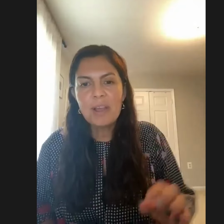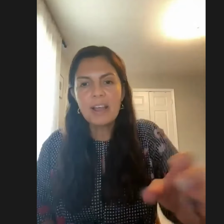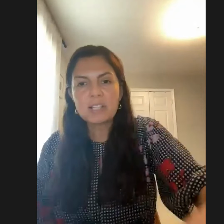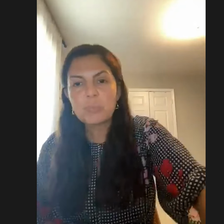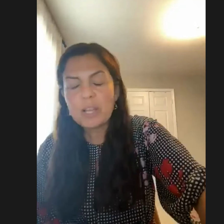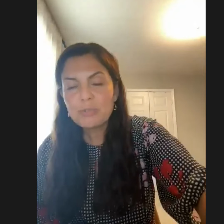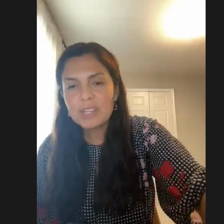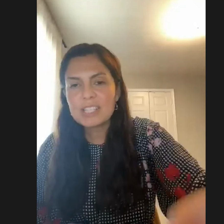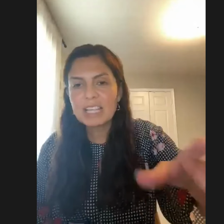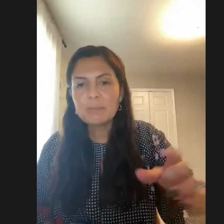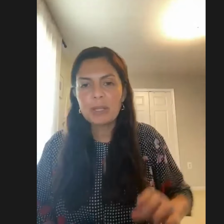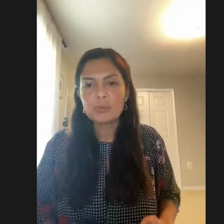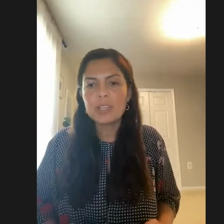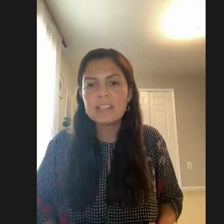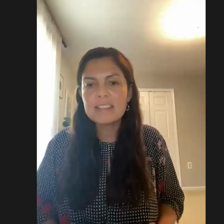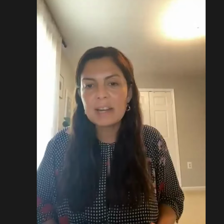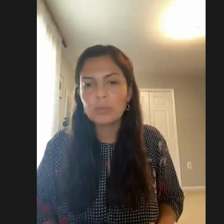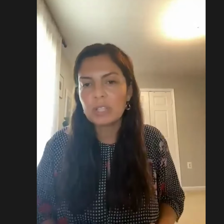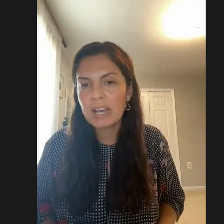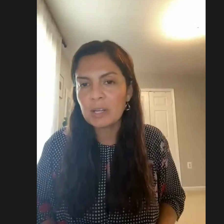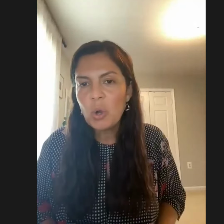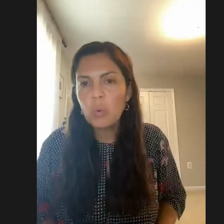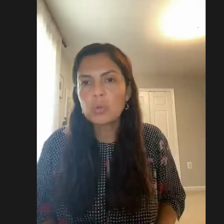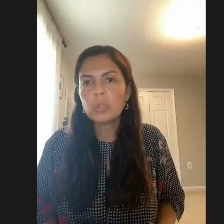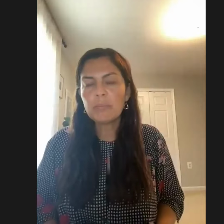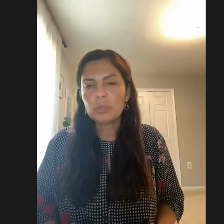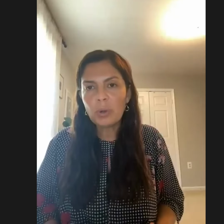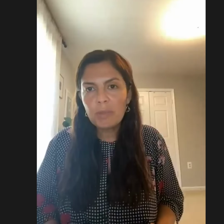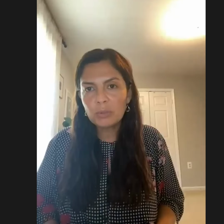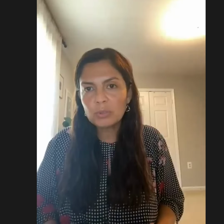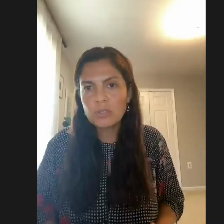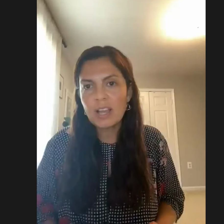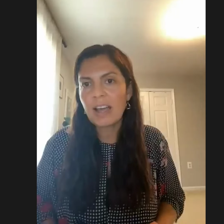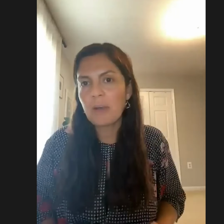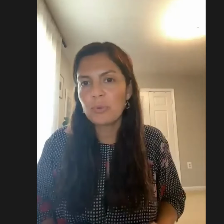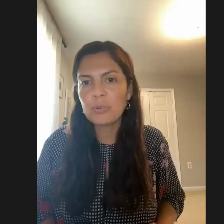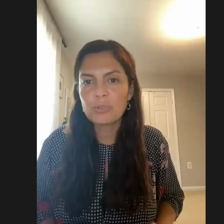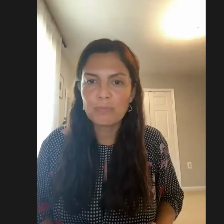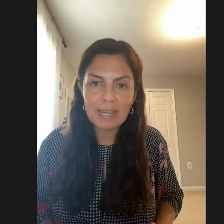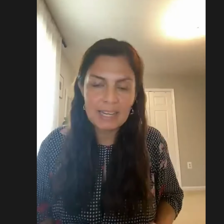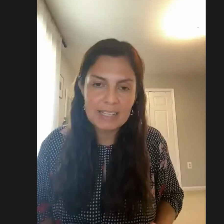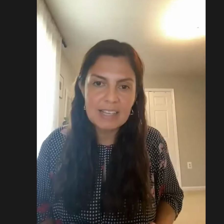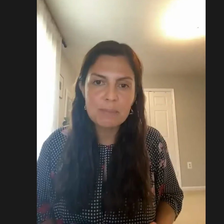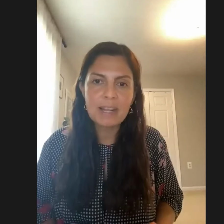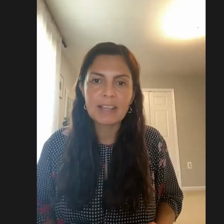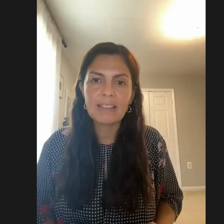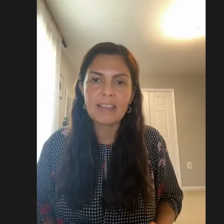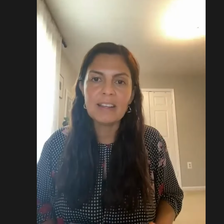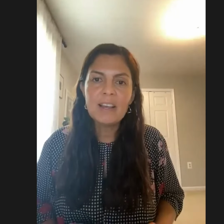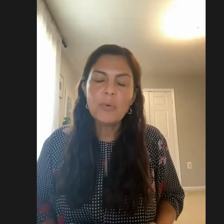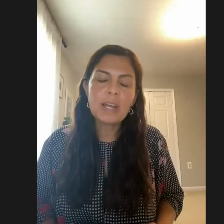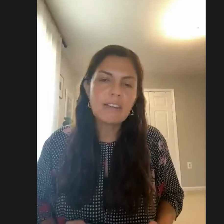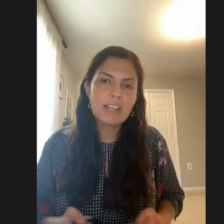be able to answer all the questions in the chat, but we would like to provide 2 minutes